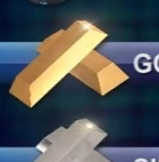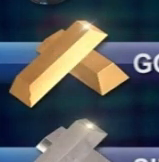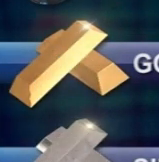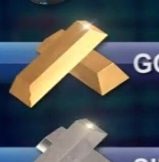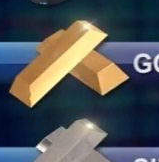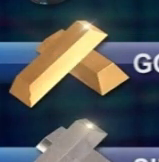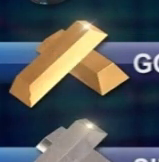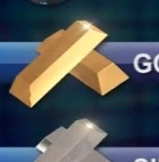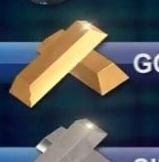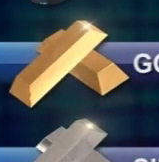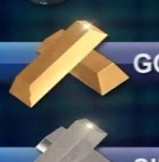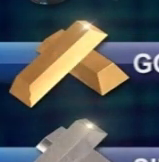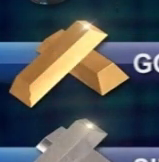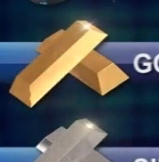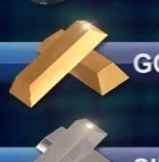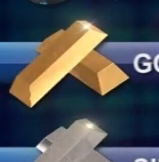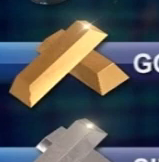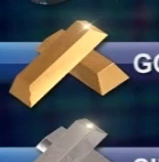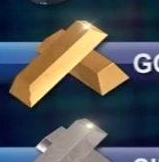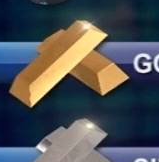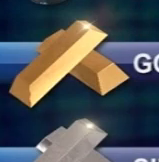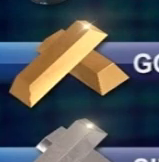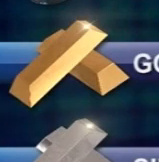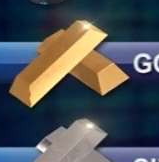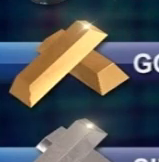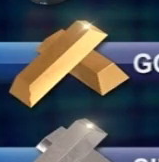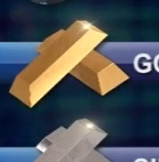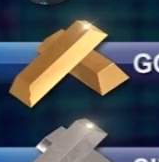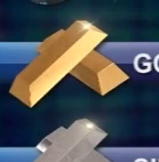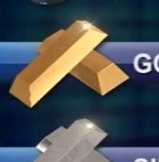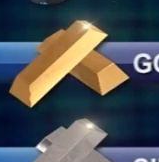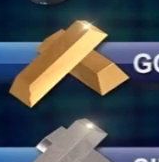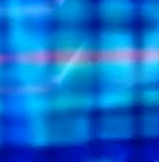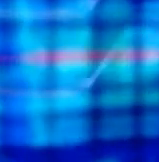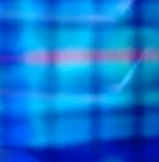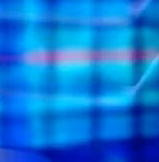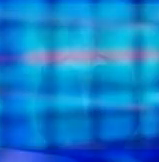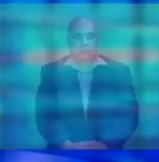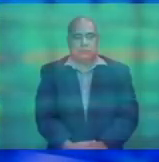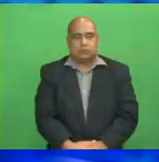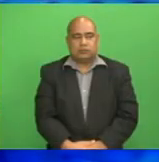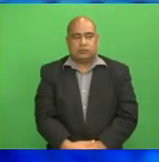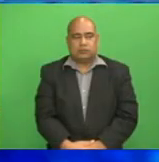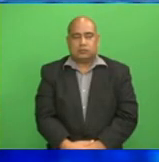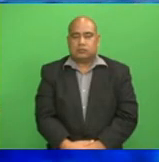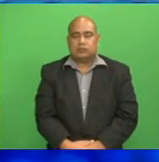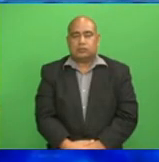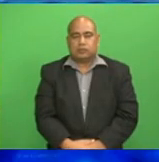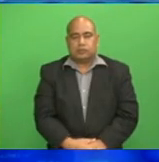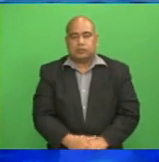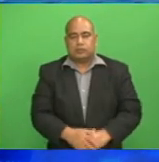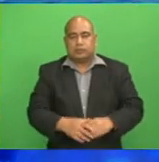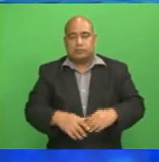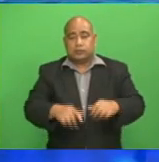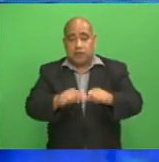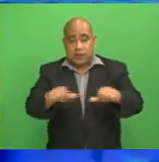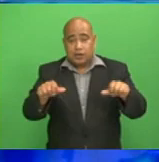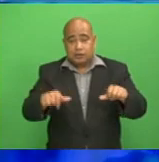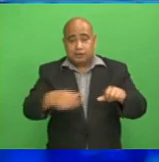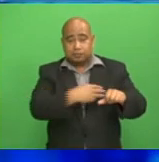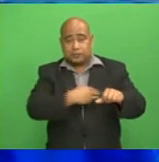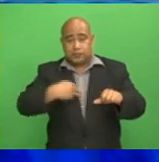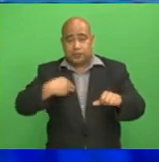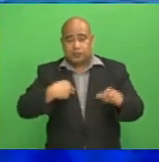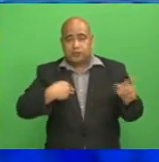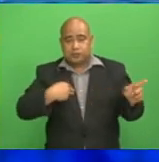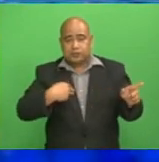$1,723 per ounce, and silver closed up at $37.59 an ounce. The Agricultural Ministry has recorded an